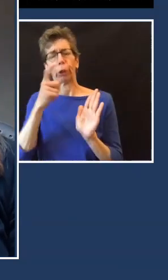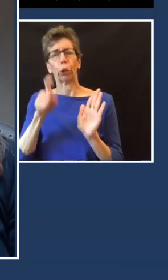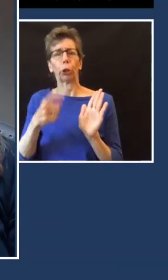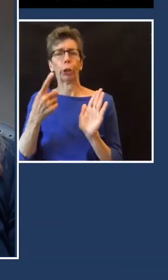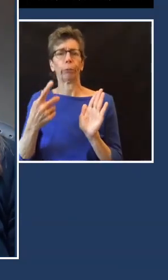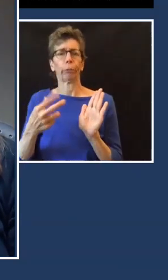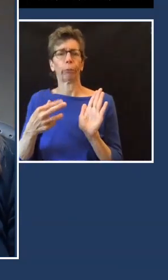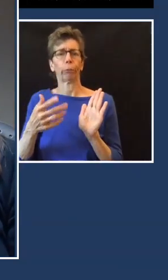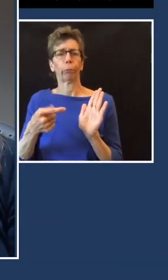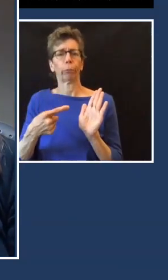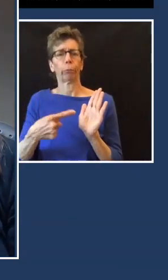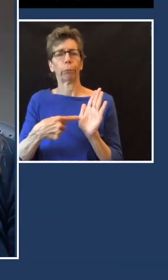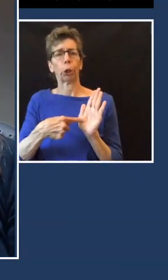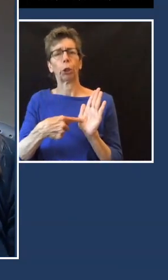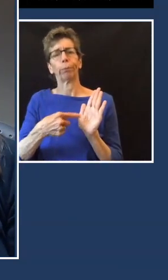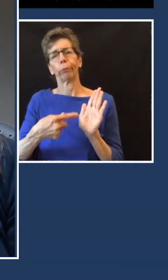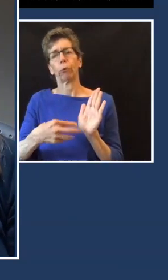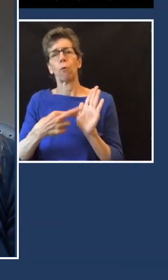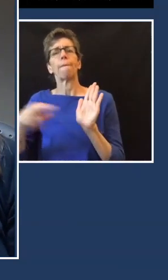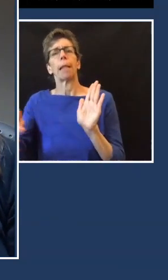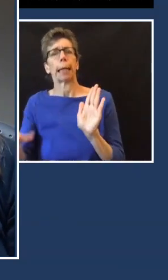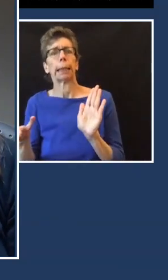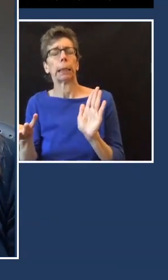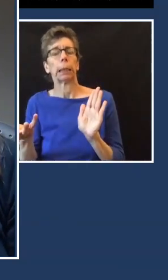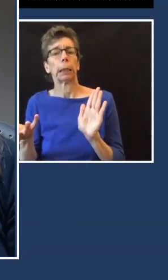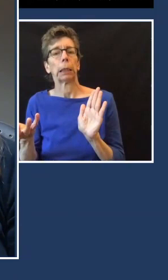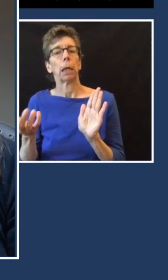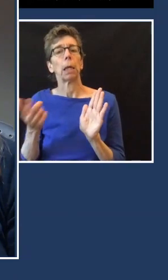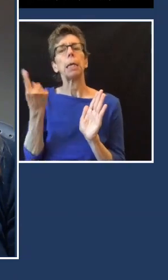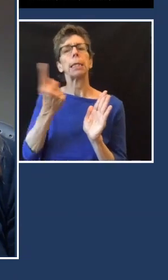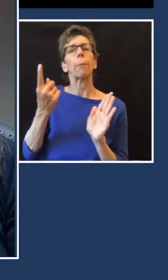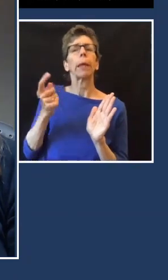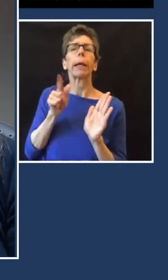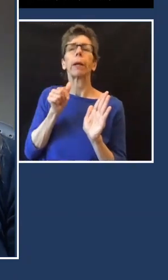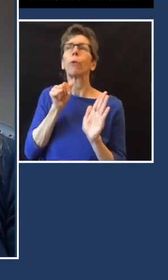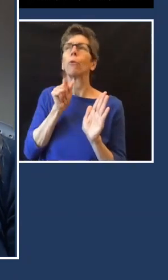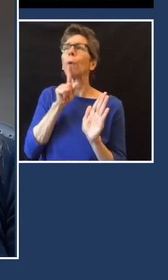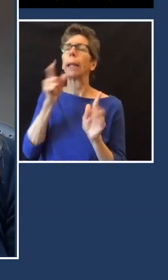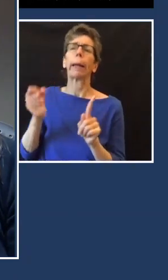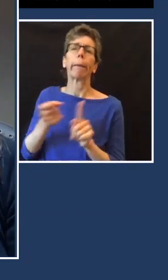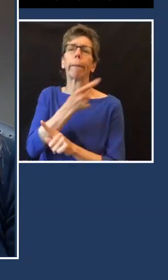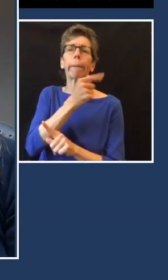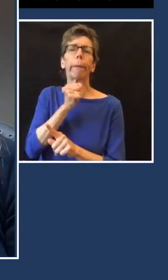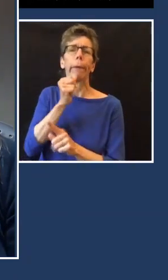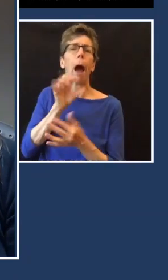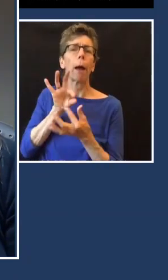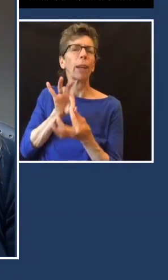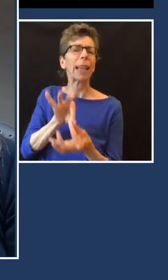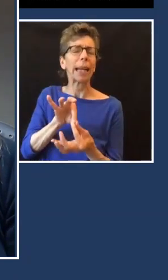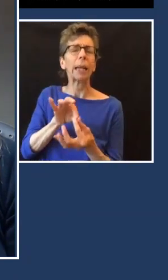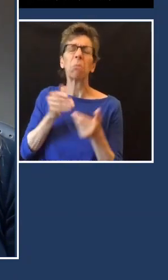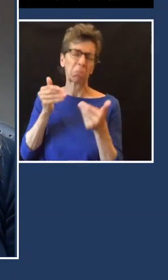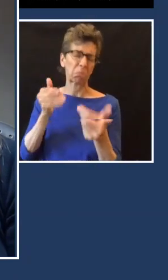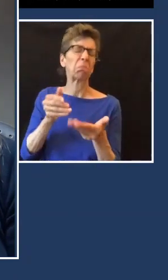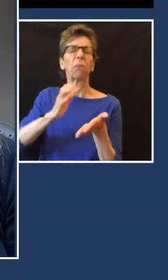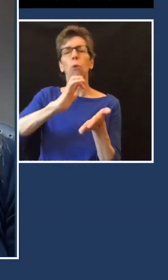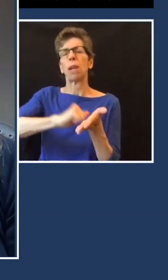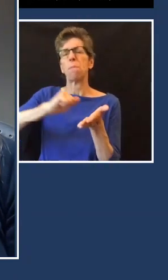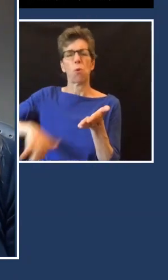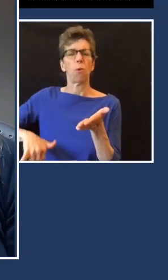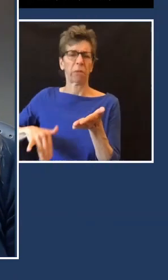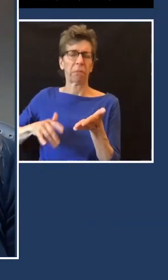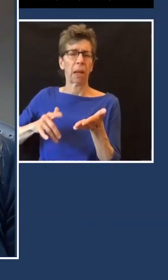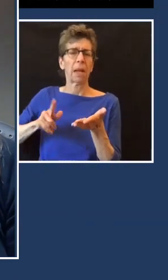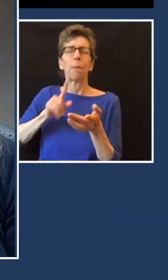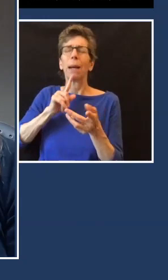leave out any irrelevant experience, then yeah, definitely leave it out. But again, this depends on your purpose on LinkedIn